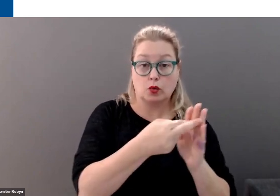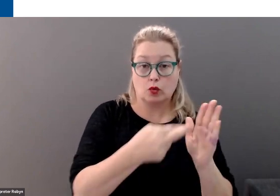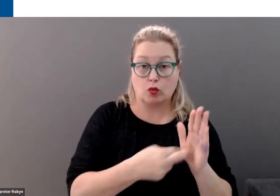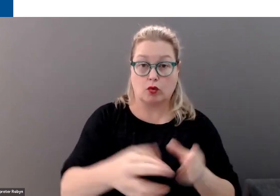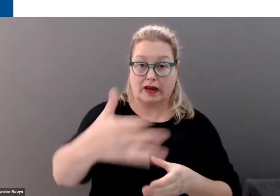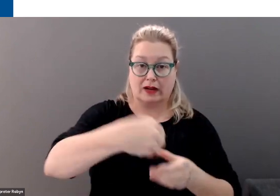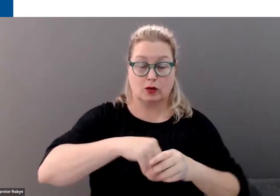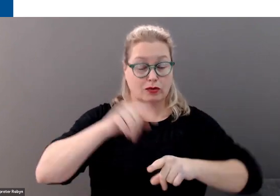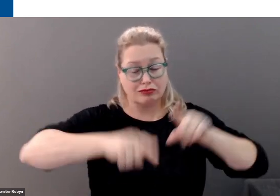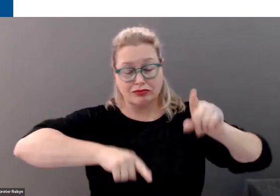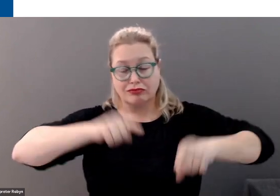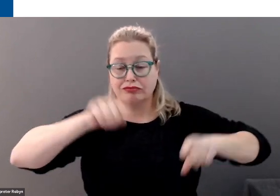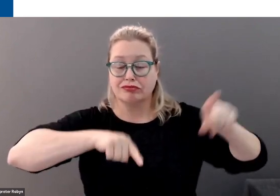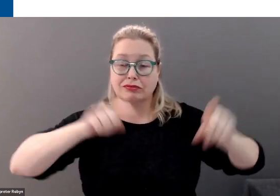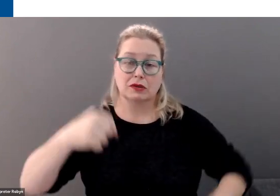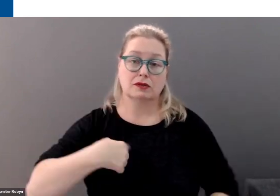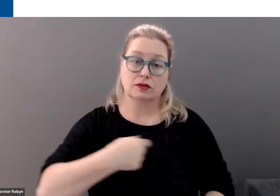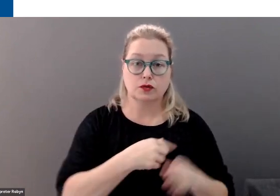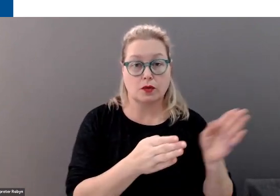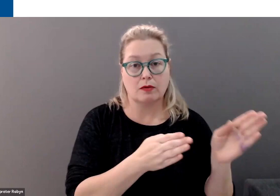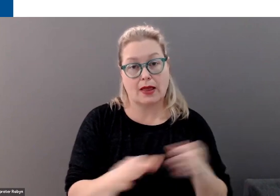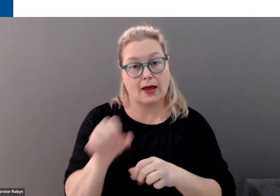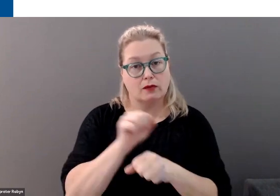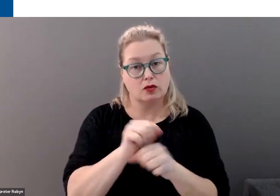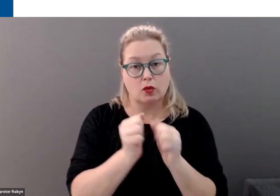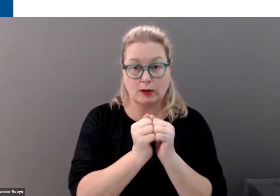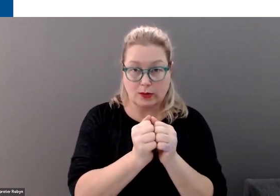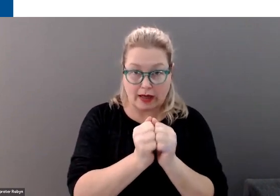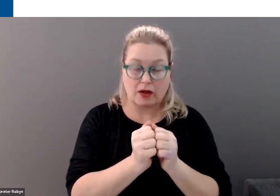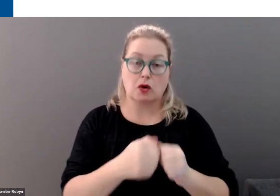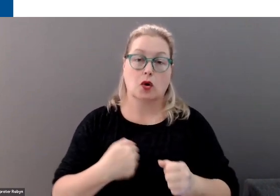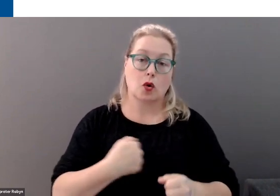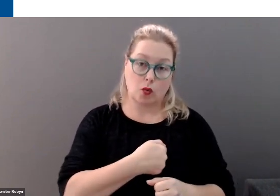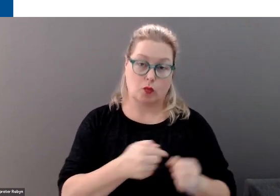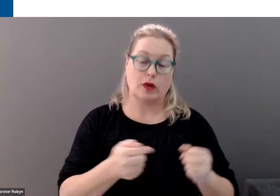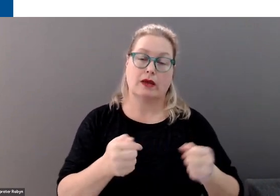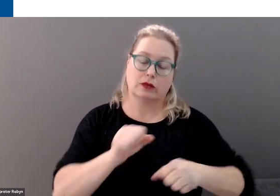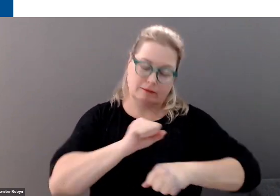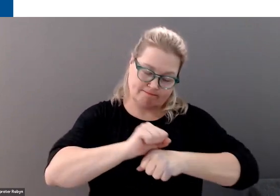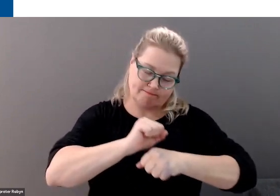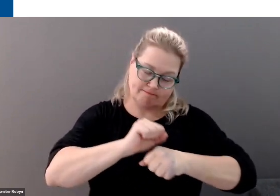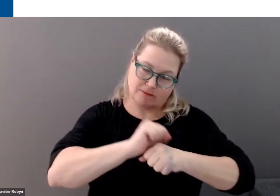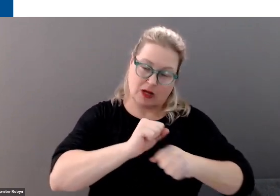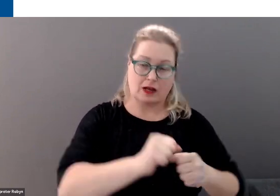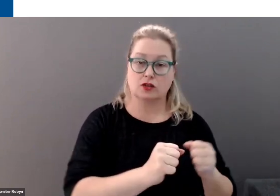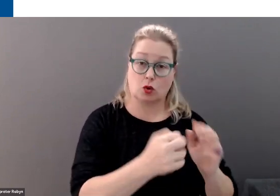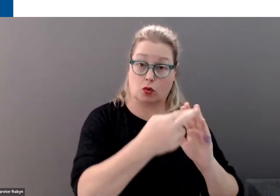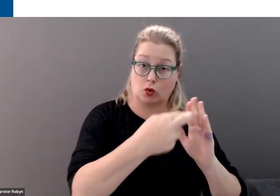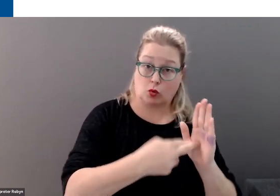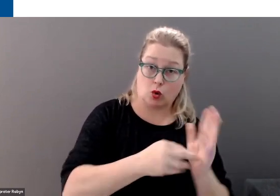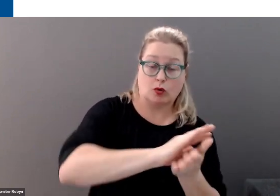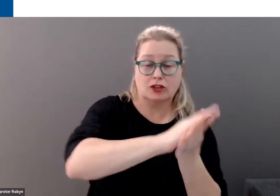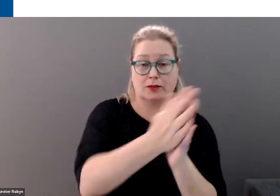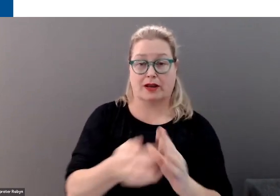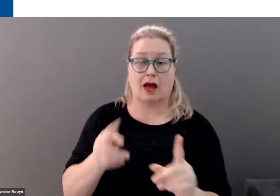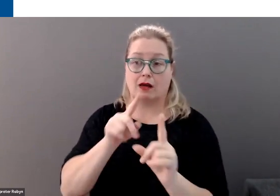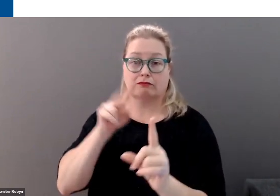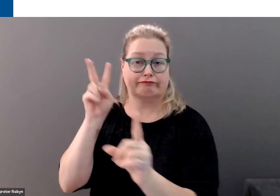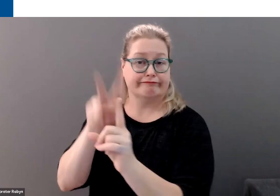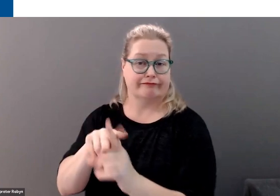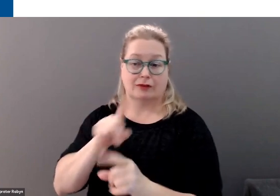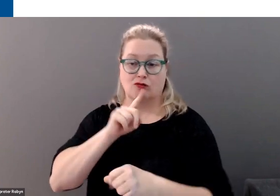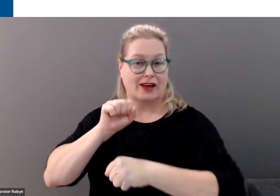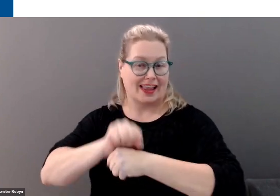work together in the really hard work of translating this rule into reality. So thank you everybody for